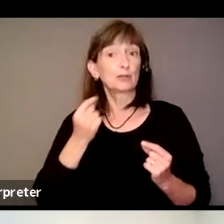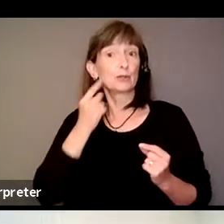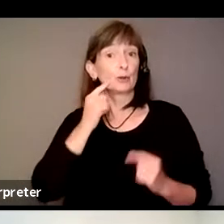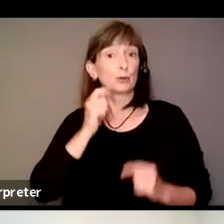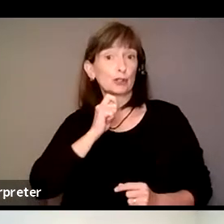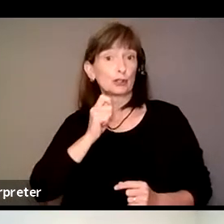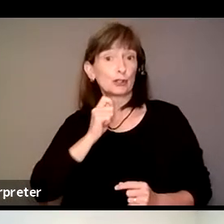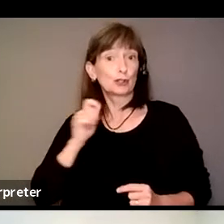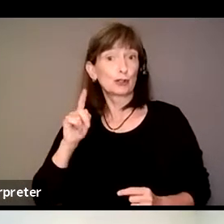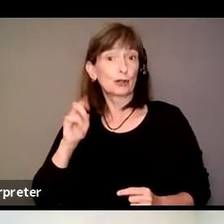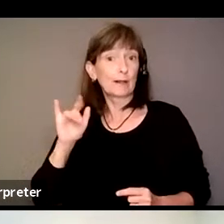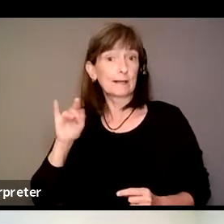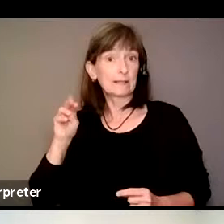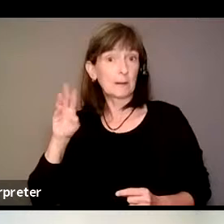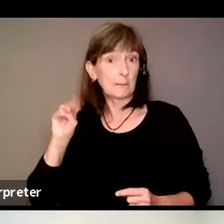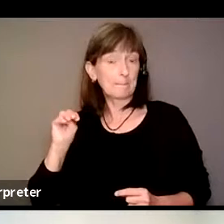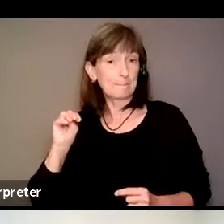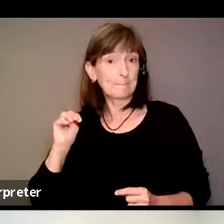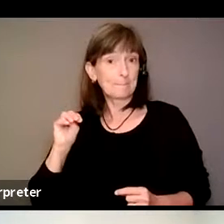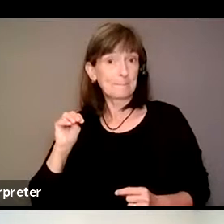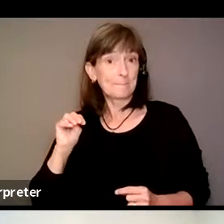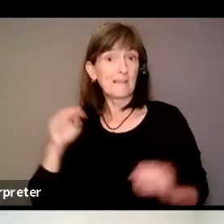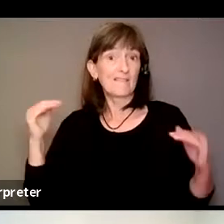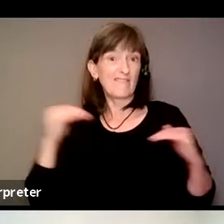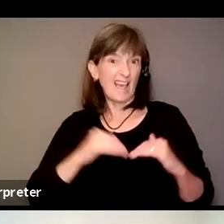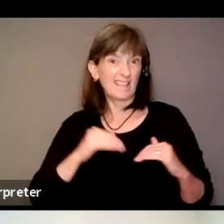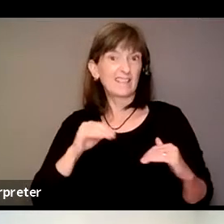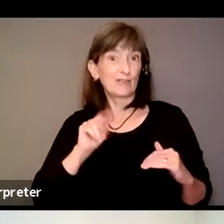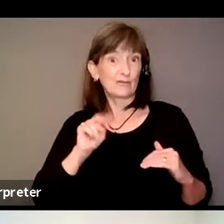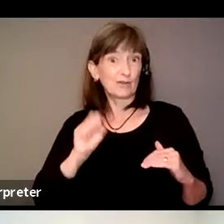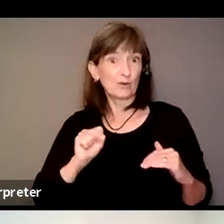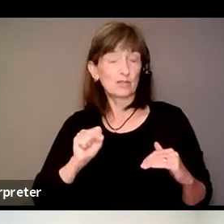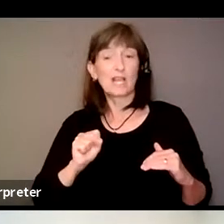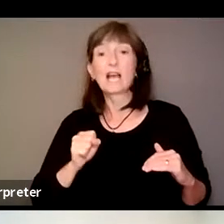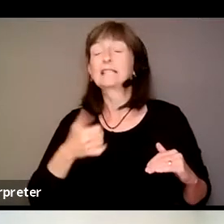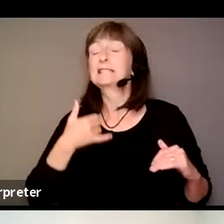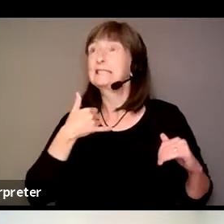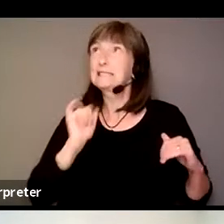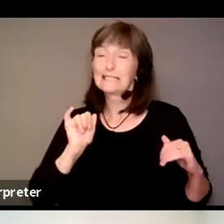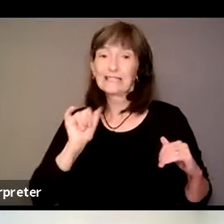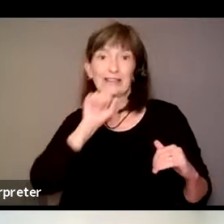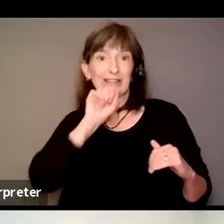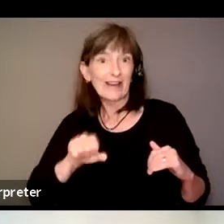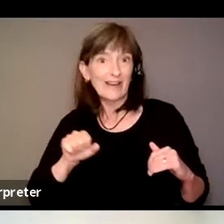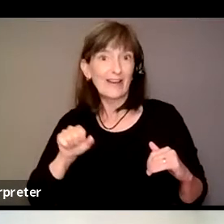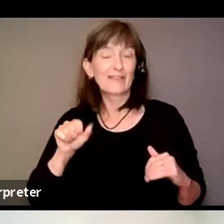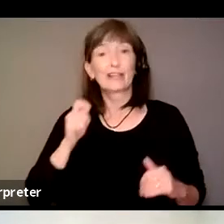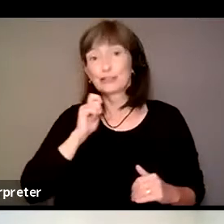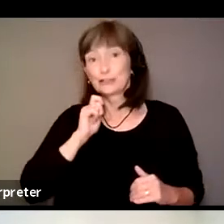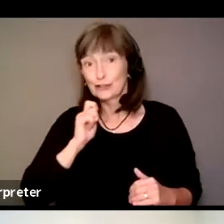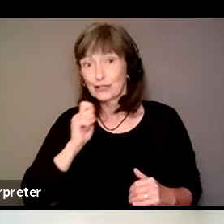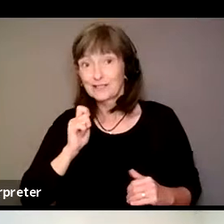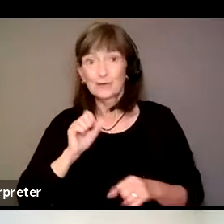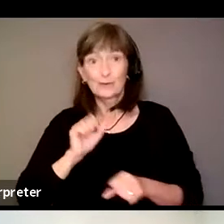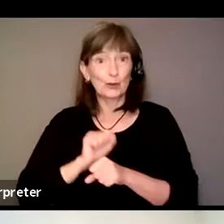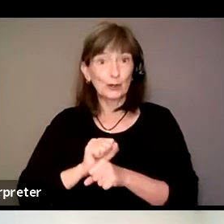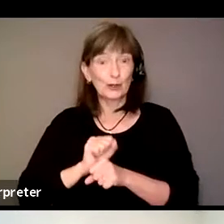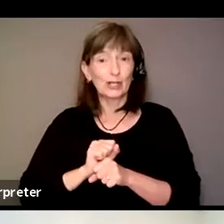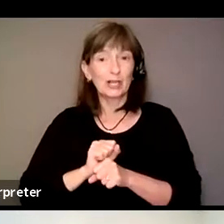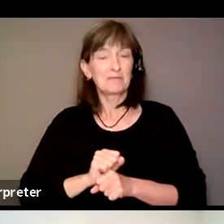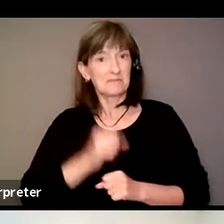And so I pursued my journalism career, which I loved, and I still love to this day. Great memories, and I really think helped prepare